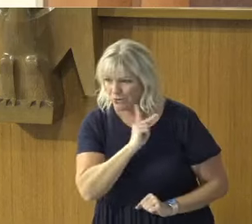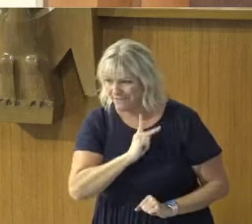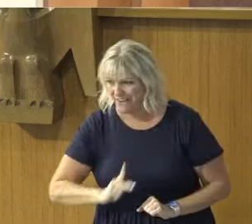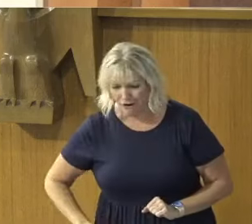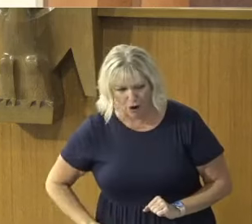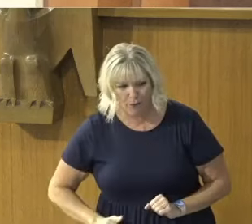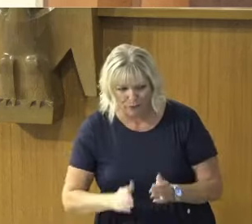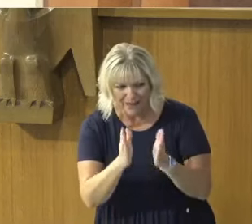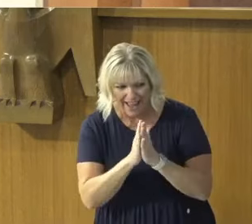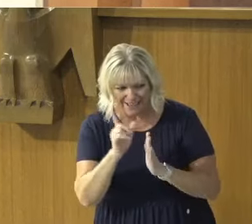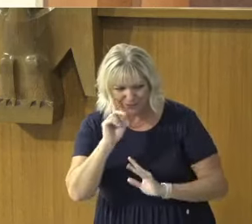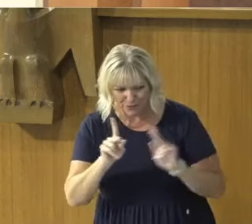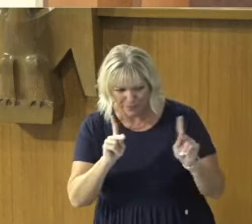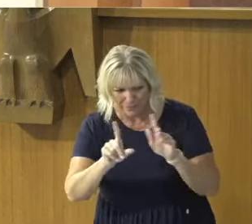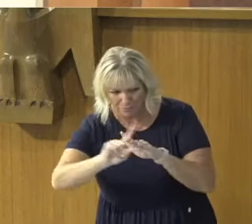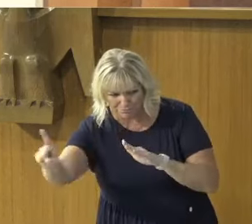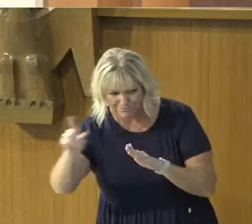people out of slavery.